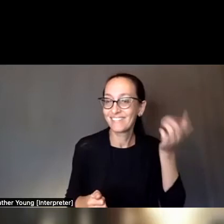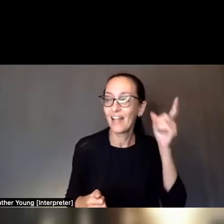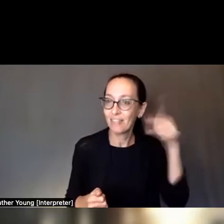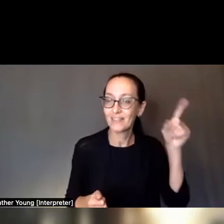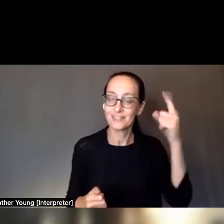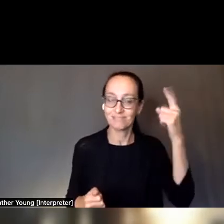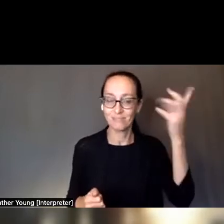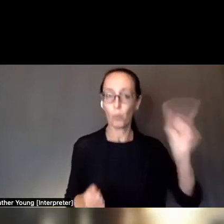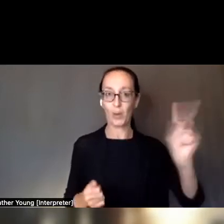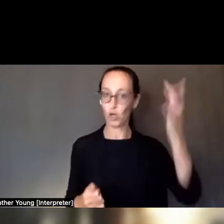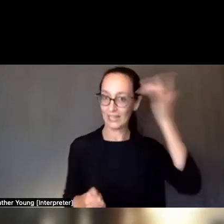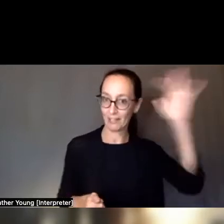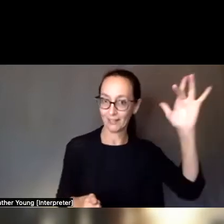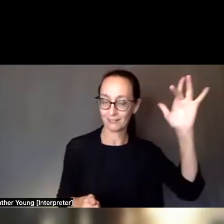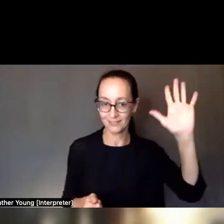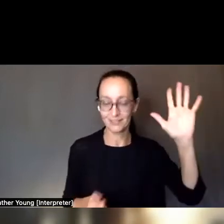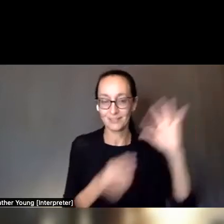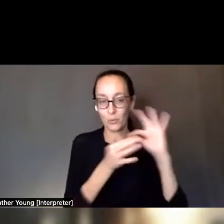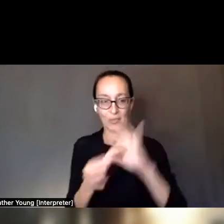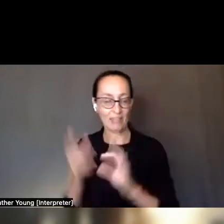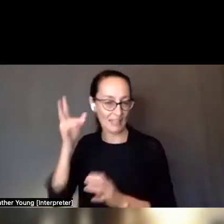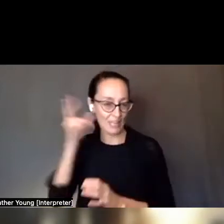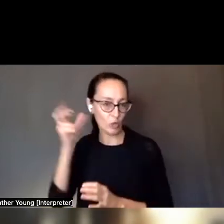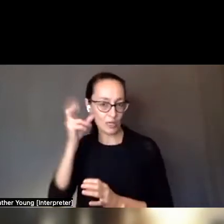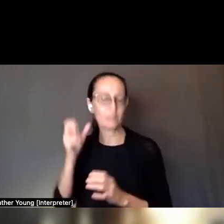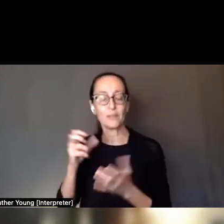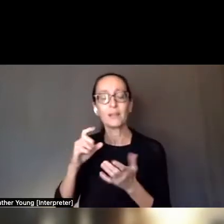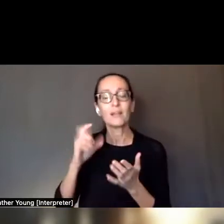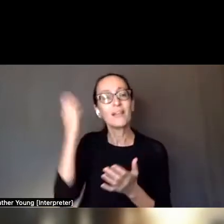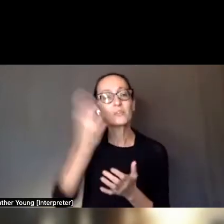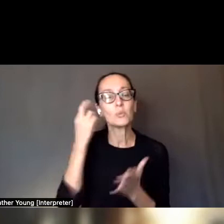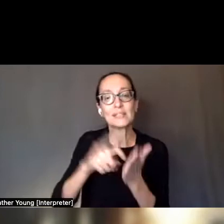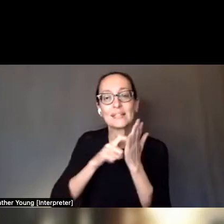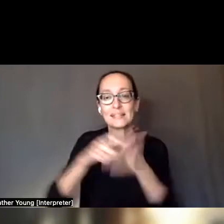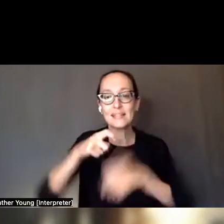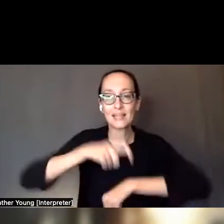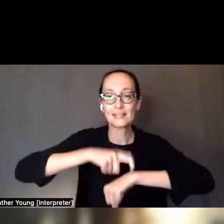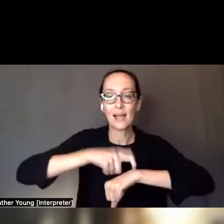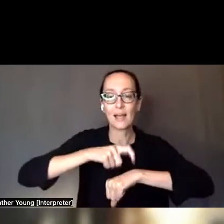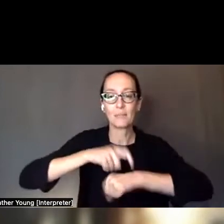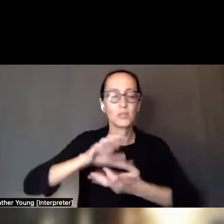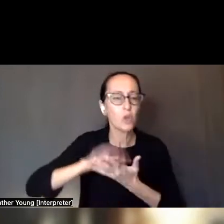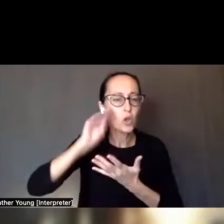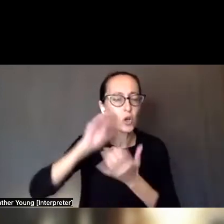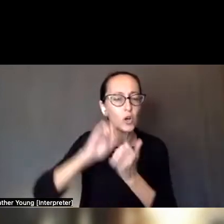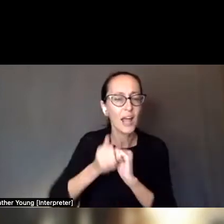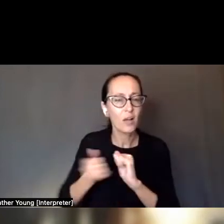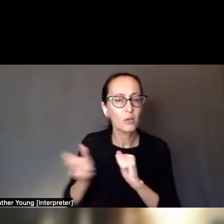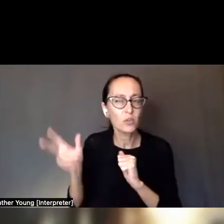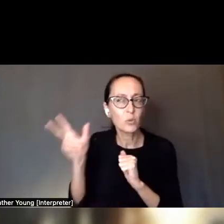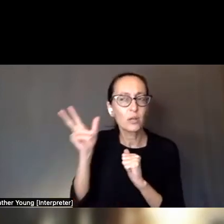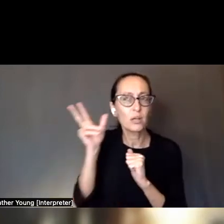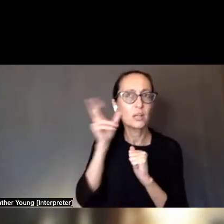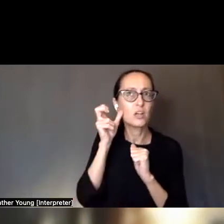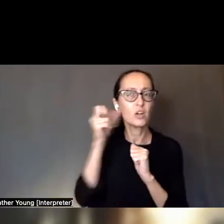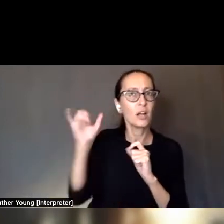for this. And that's why it takes some time to learn to interpret that signal as sound. And it